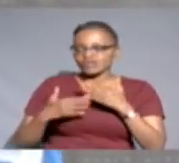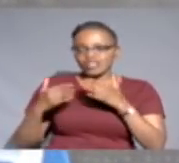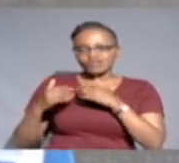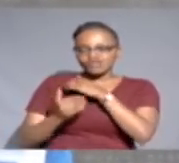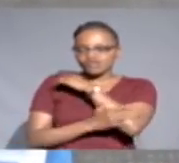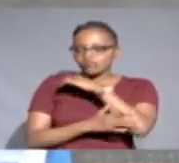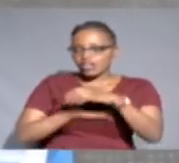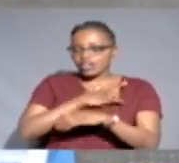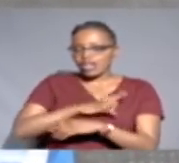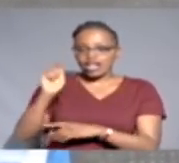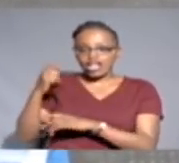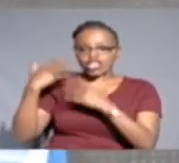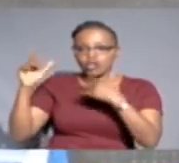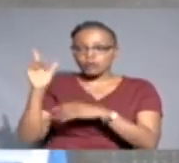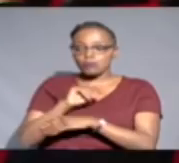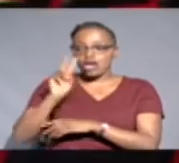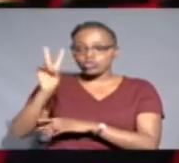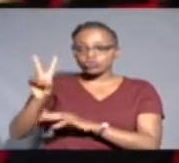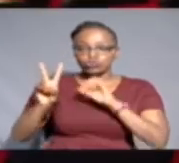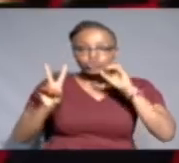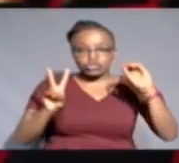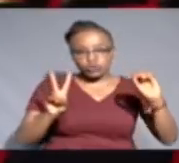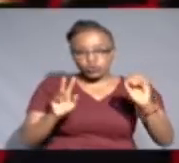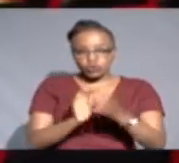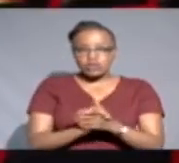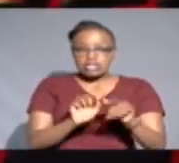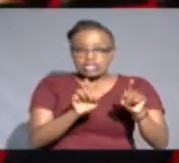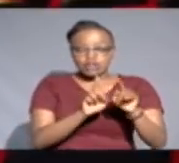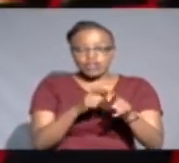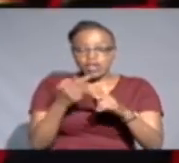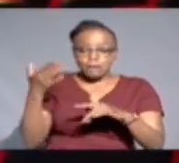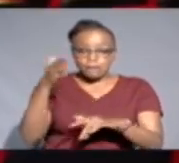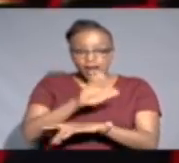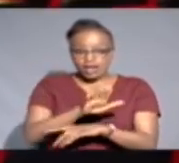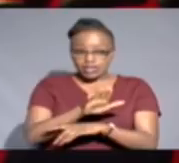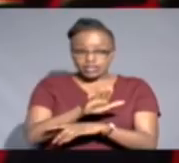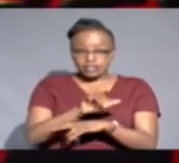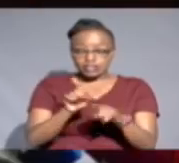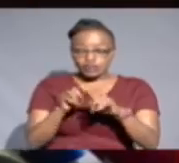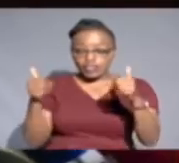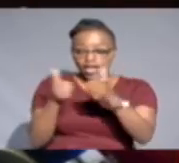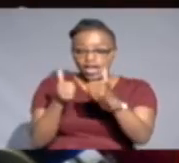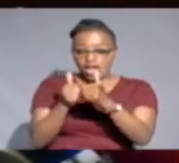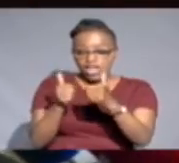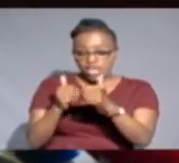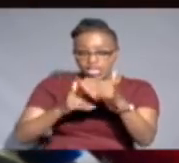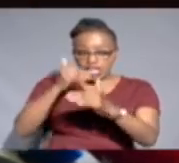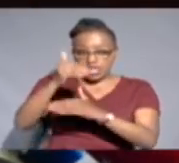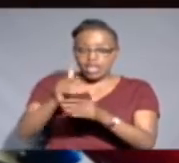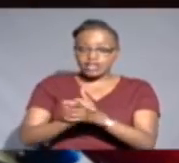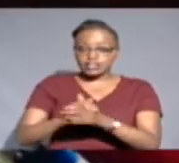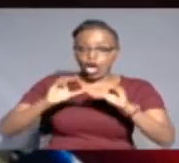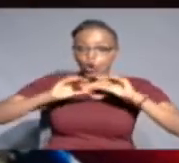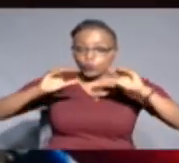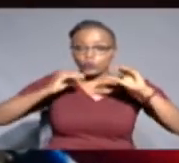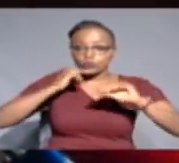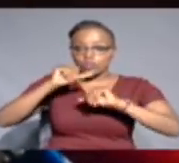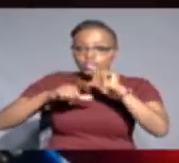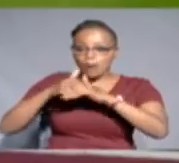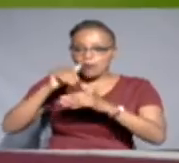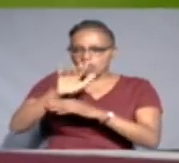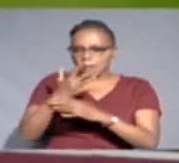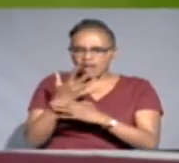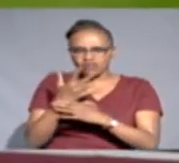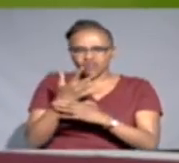that particular game by 2-0, and they need to bounce back in their coming fixture. Migne also talked about his personnel,